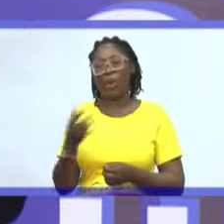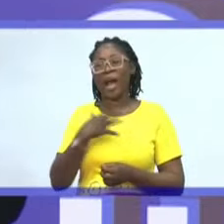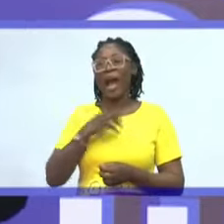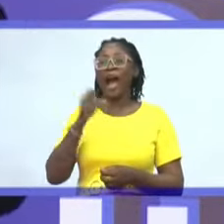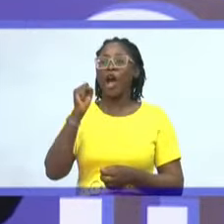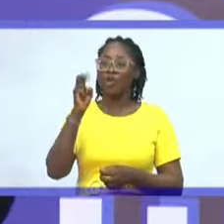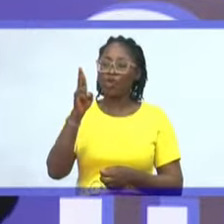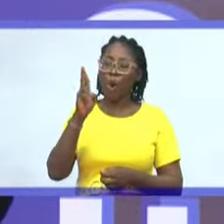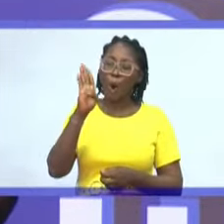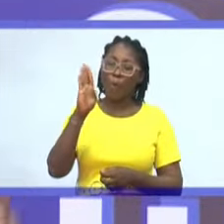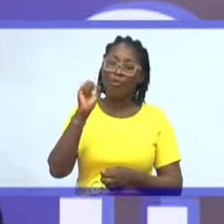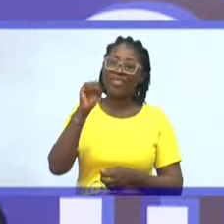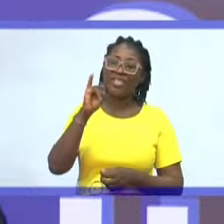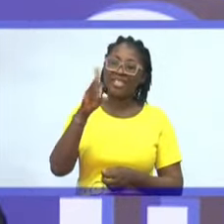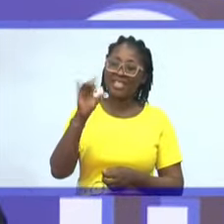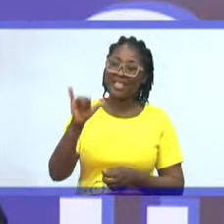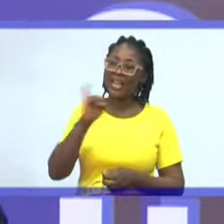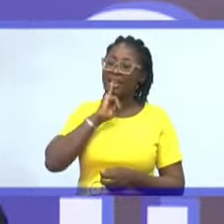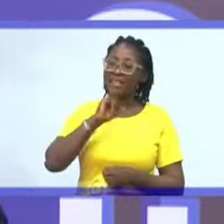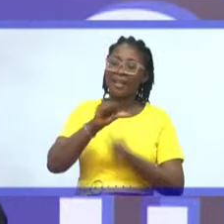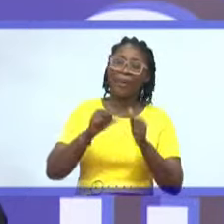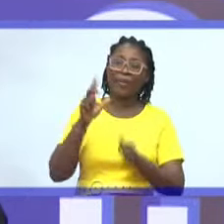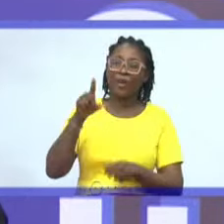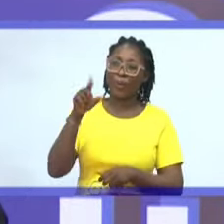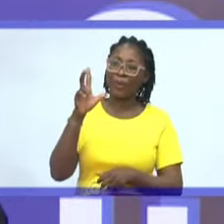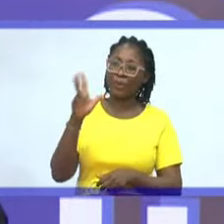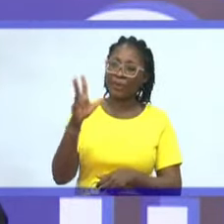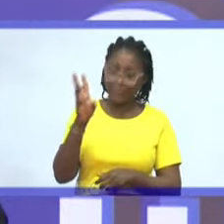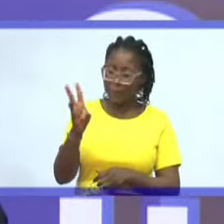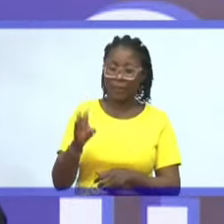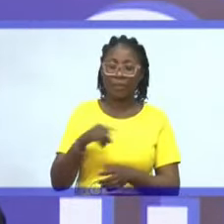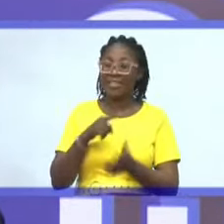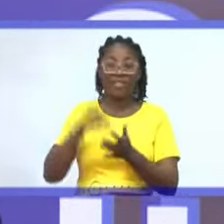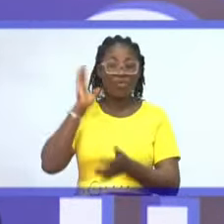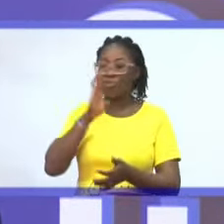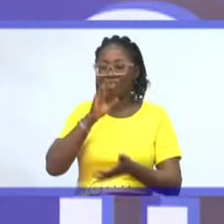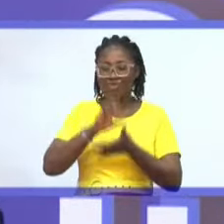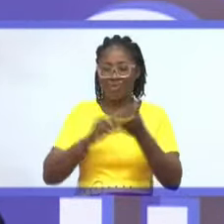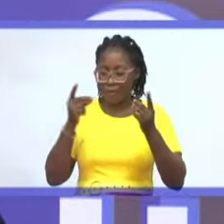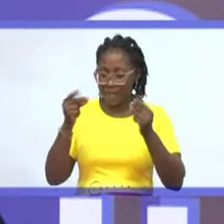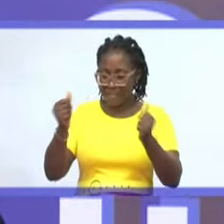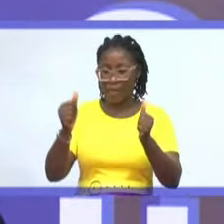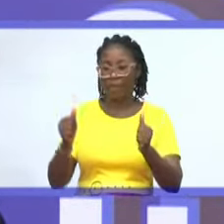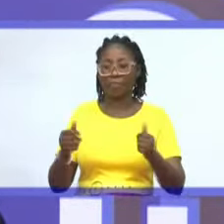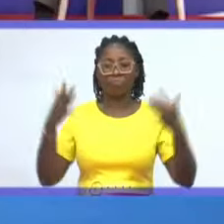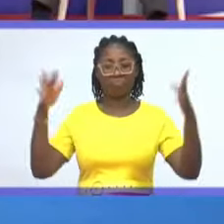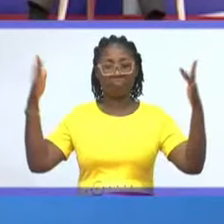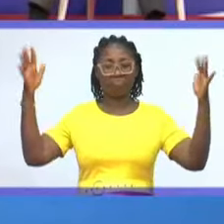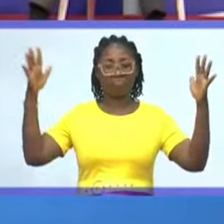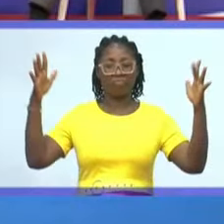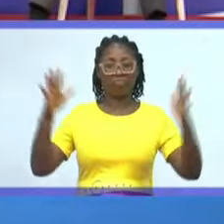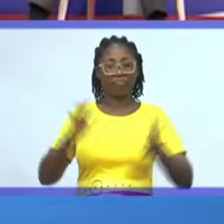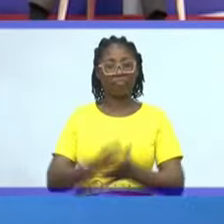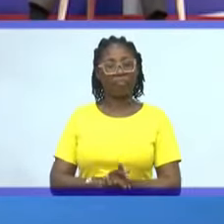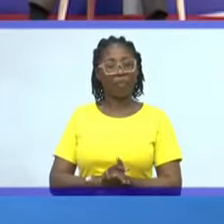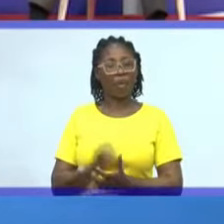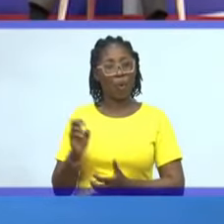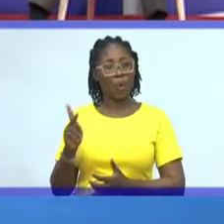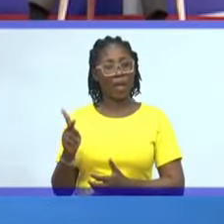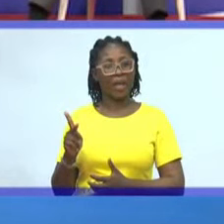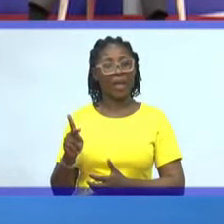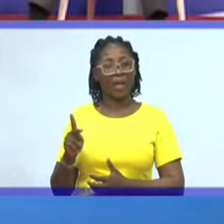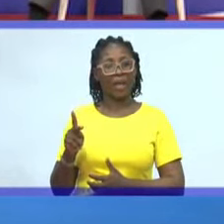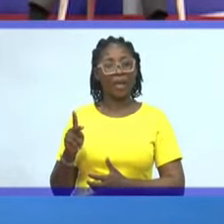half year is 3.6. It will go immediately. All right. Maybe this question the